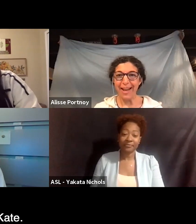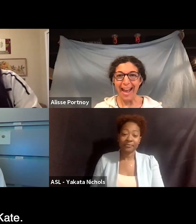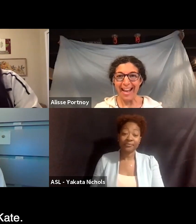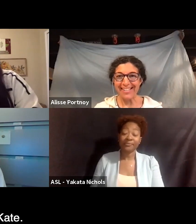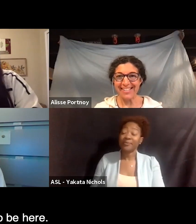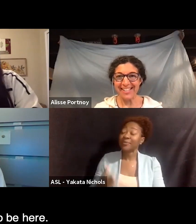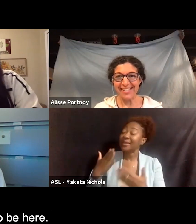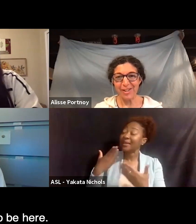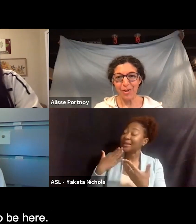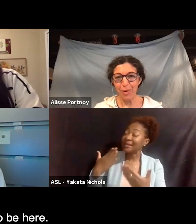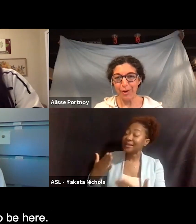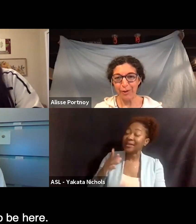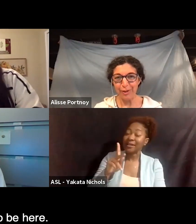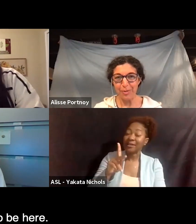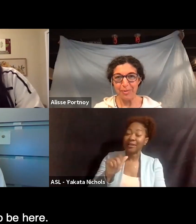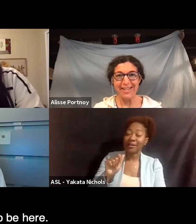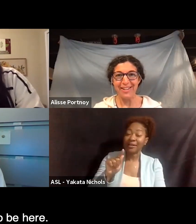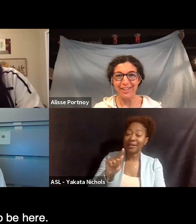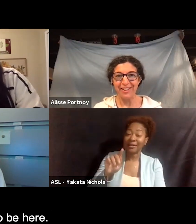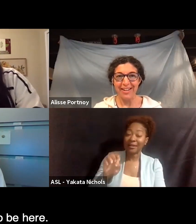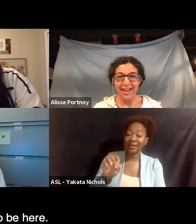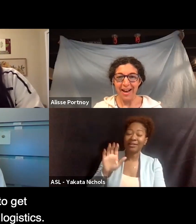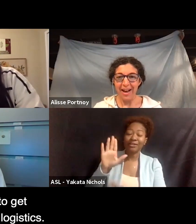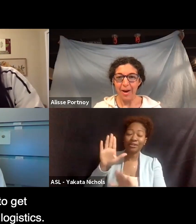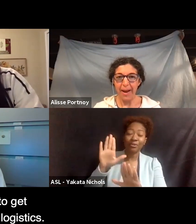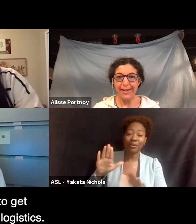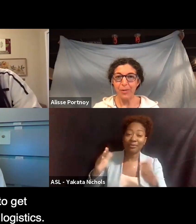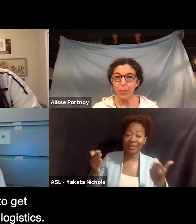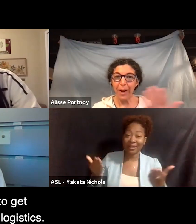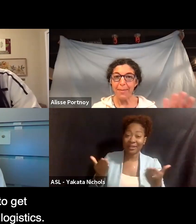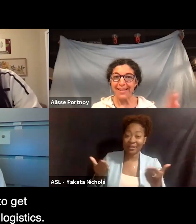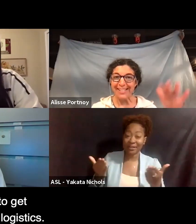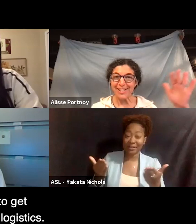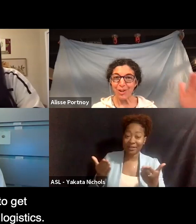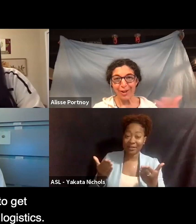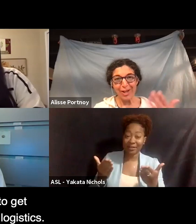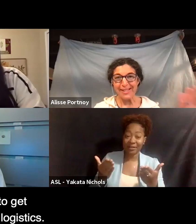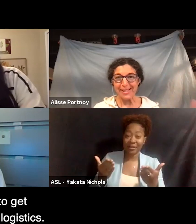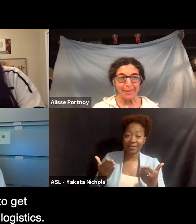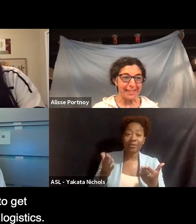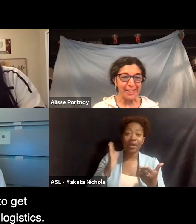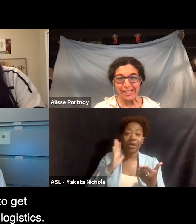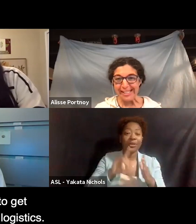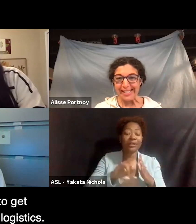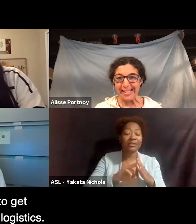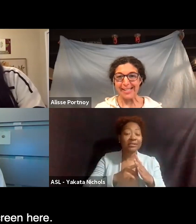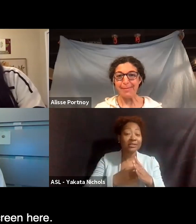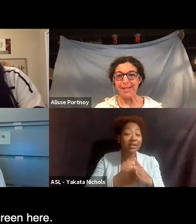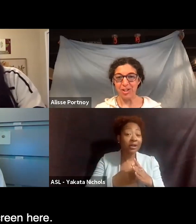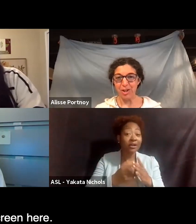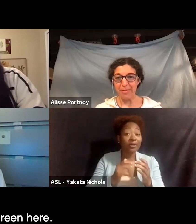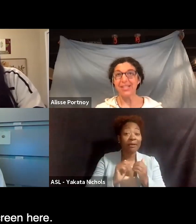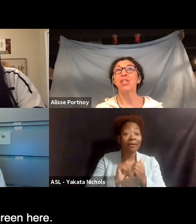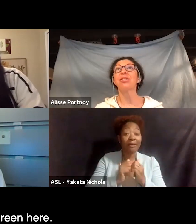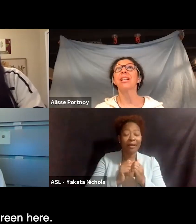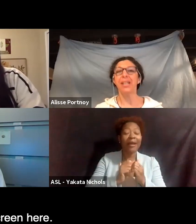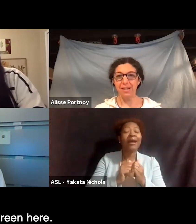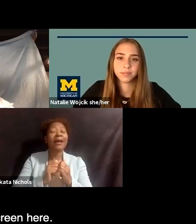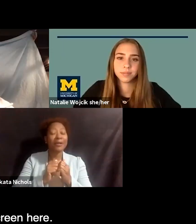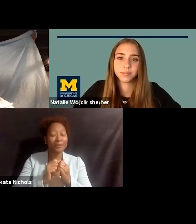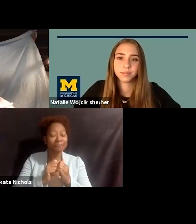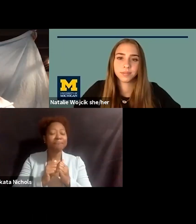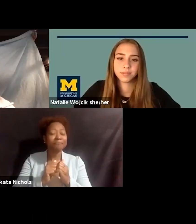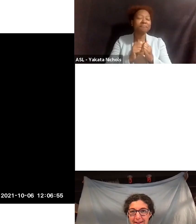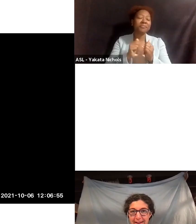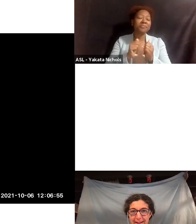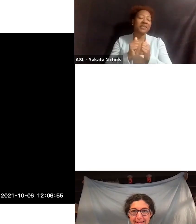Thank you, Kate. It is so wonderful to be here. And I'm going to get started with some logistics. Let me share my screen